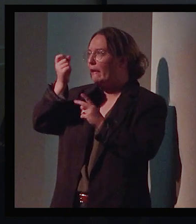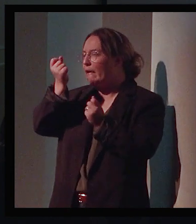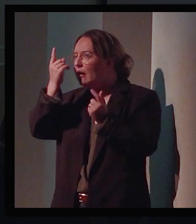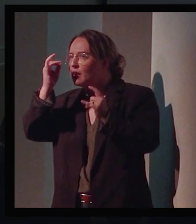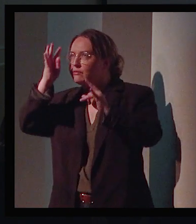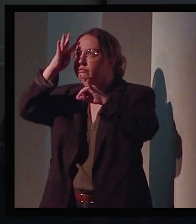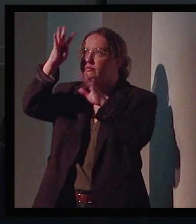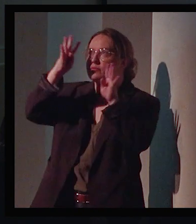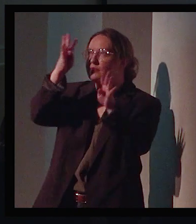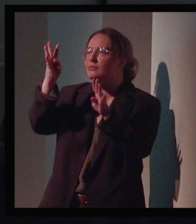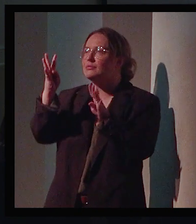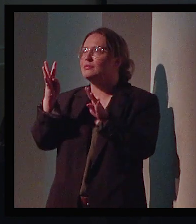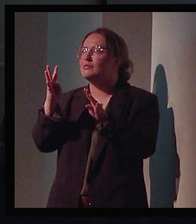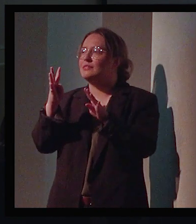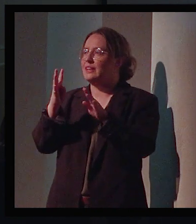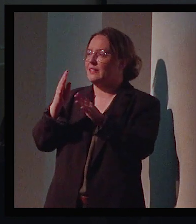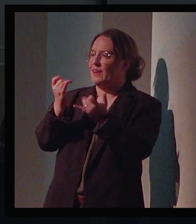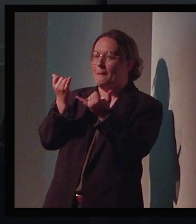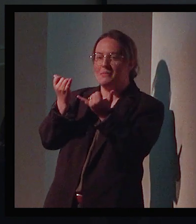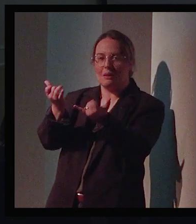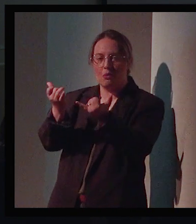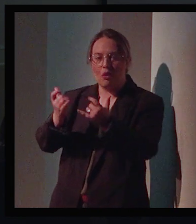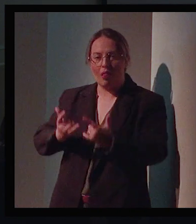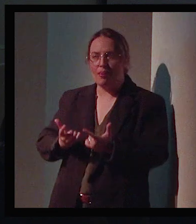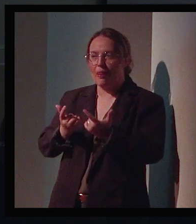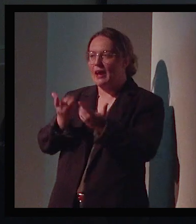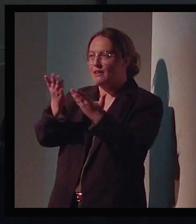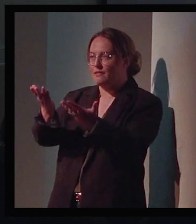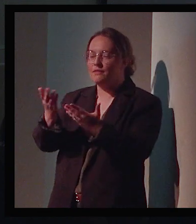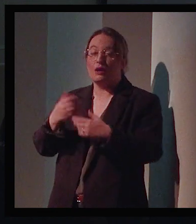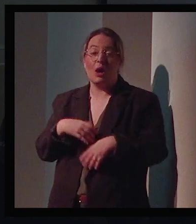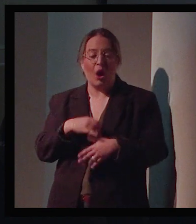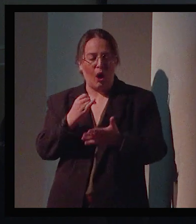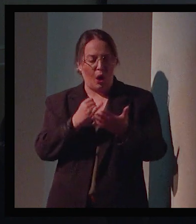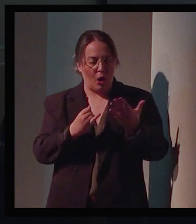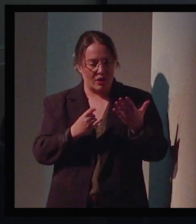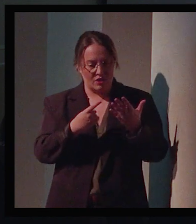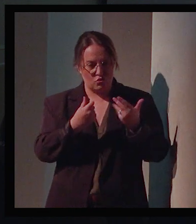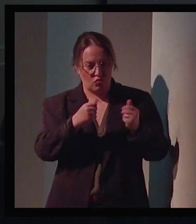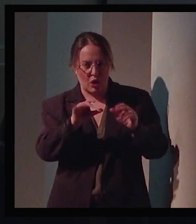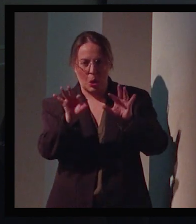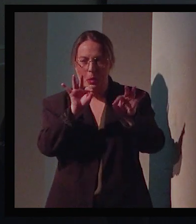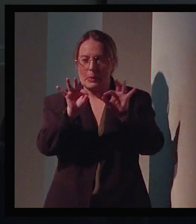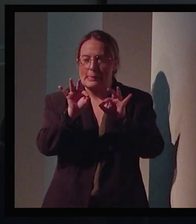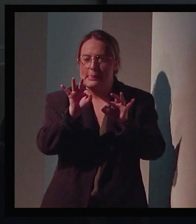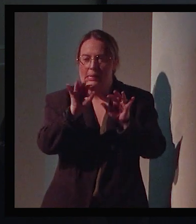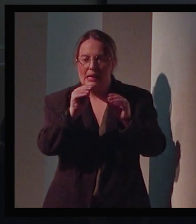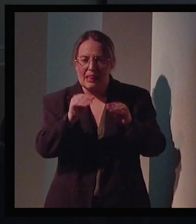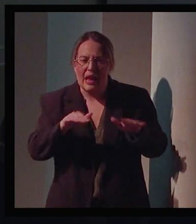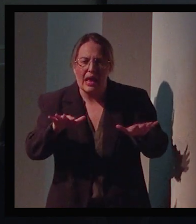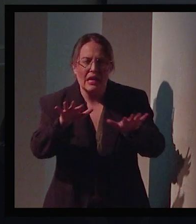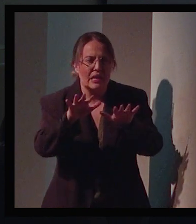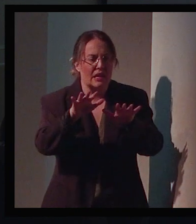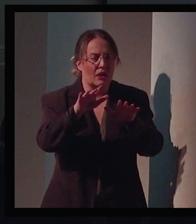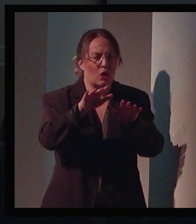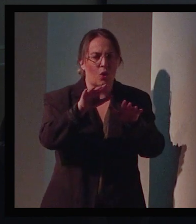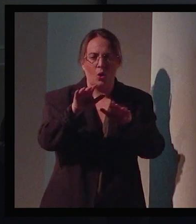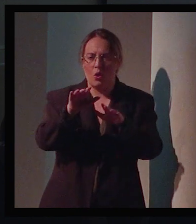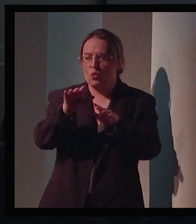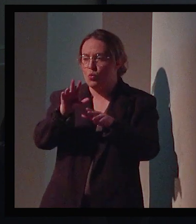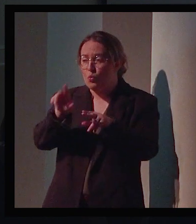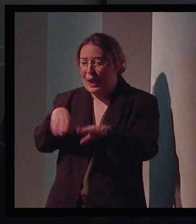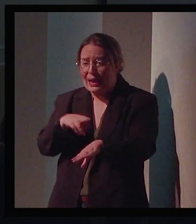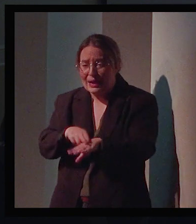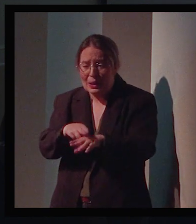and figures of contemporary life, these artists instead depicted landscapes, ordinary people, and the